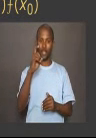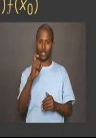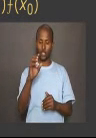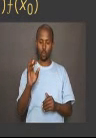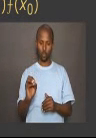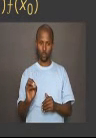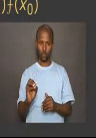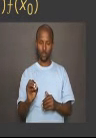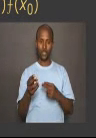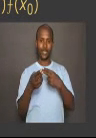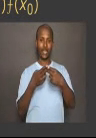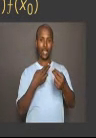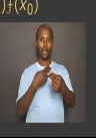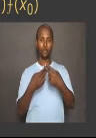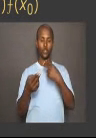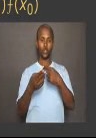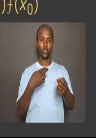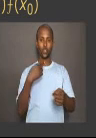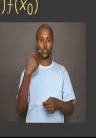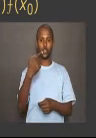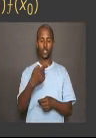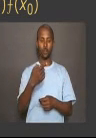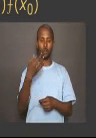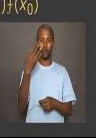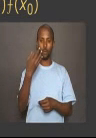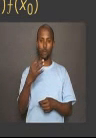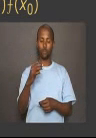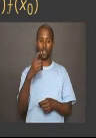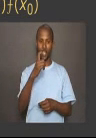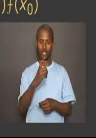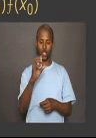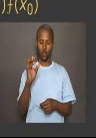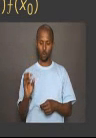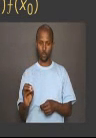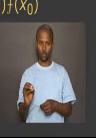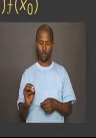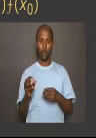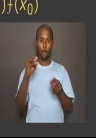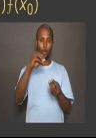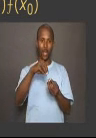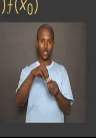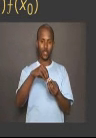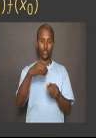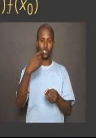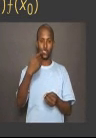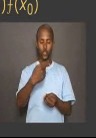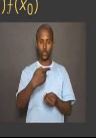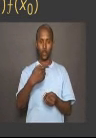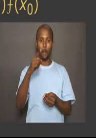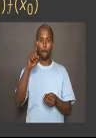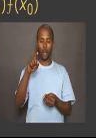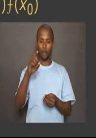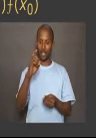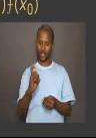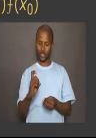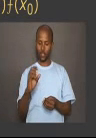naught times g of x naught plus g prime